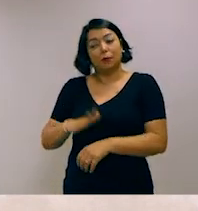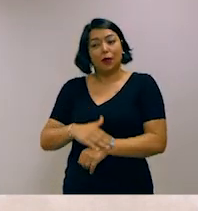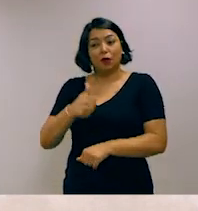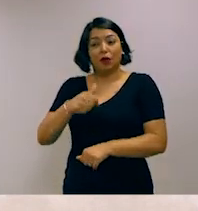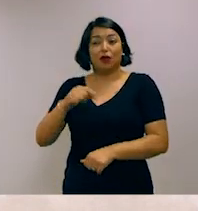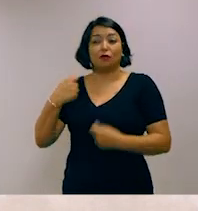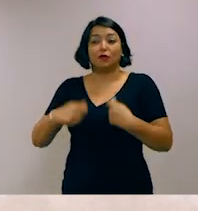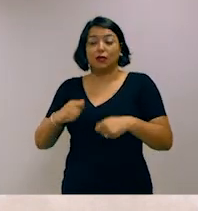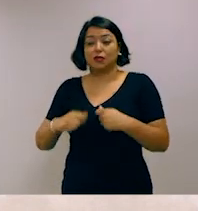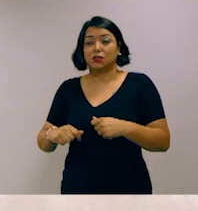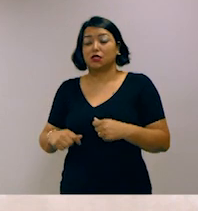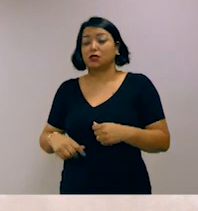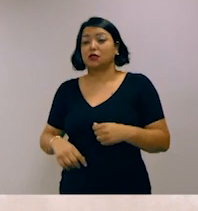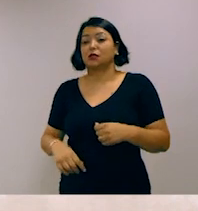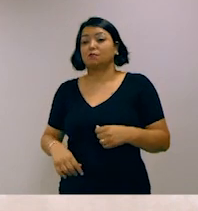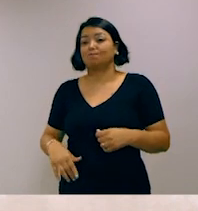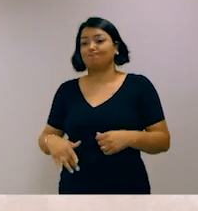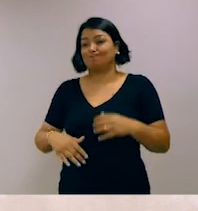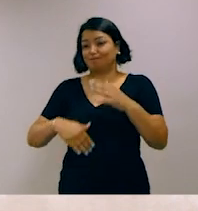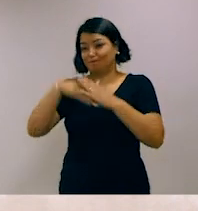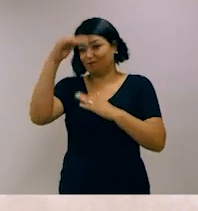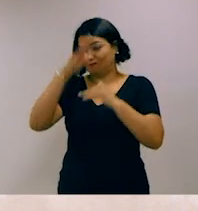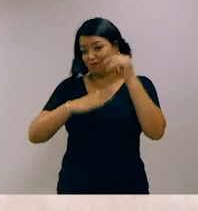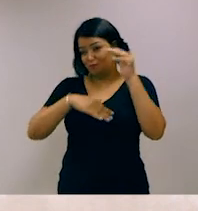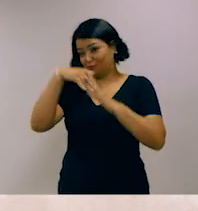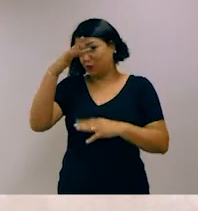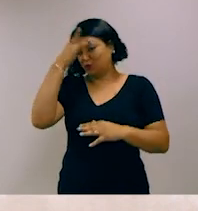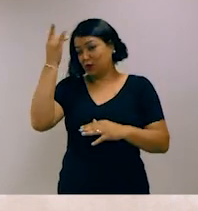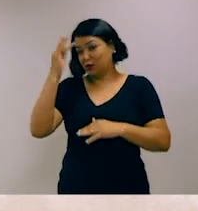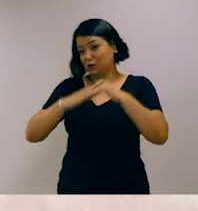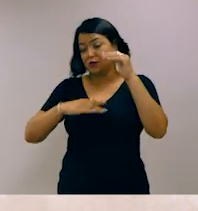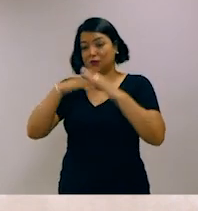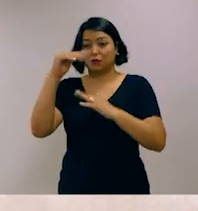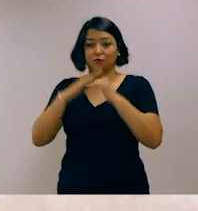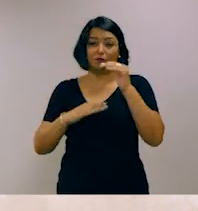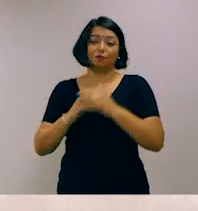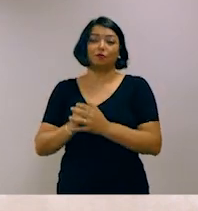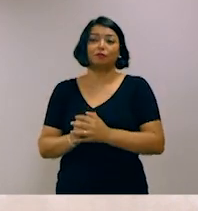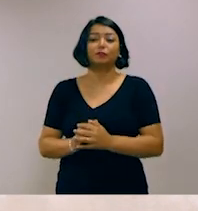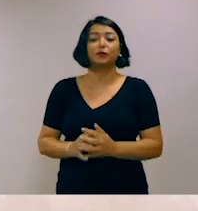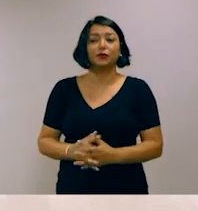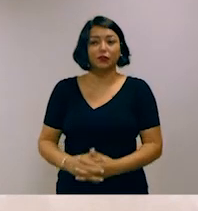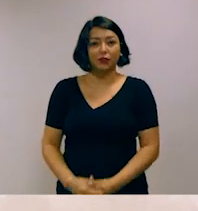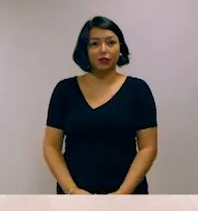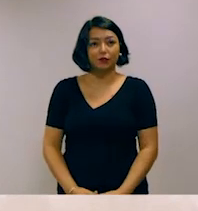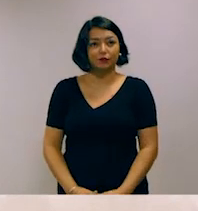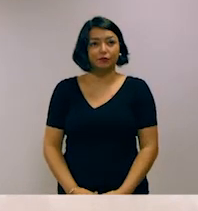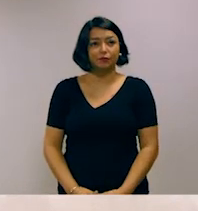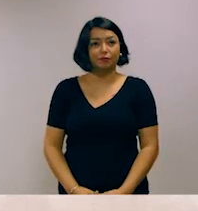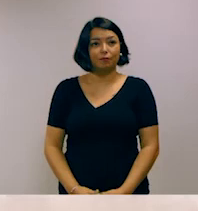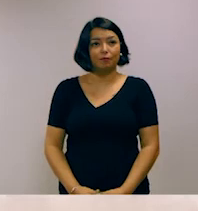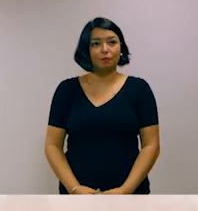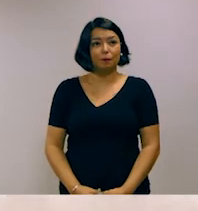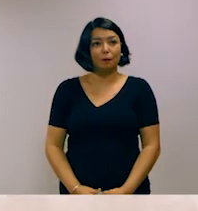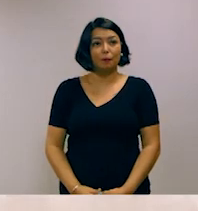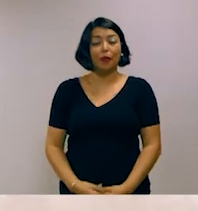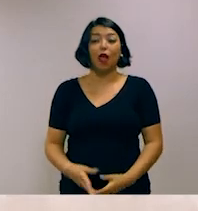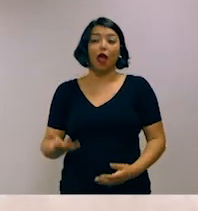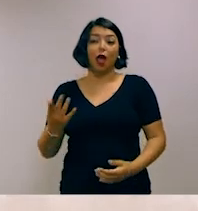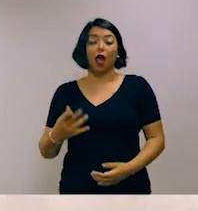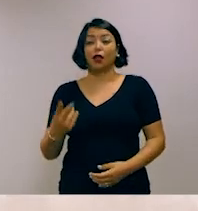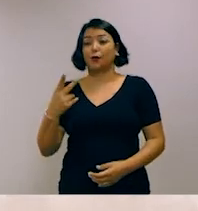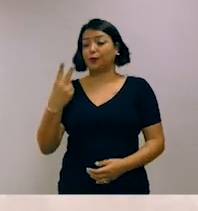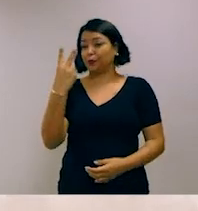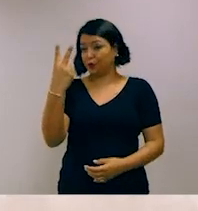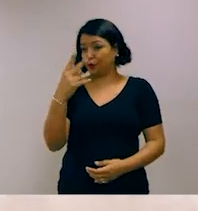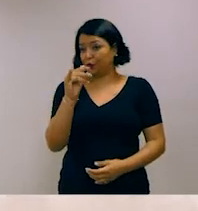movie industry in the last decade. Yeah, and there is a selection process that is still offers